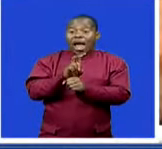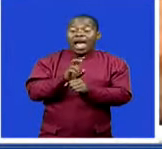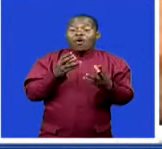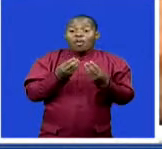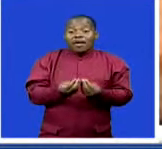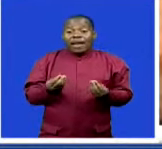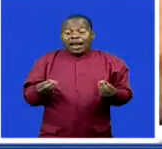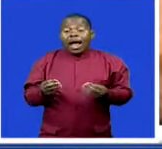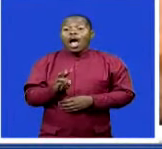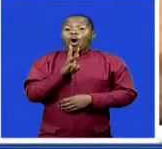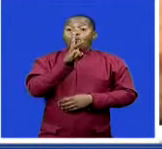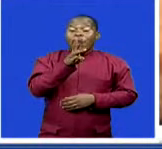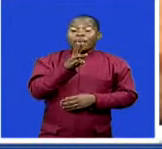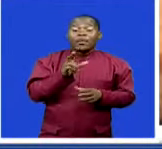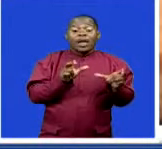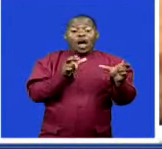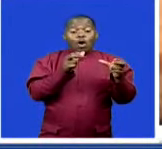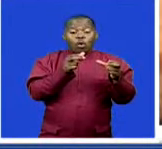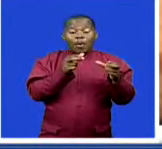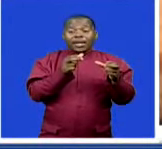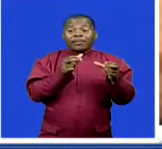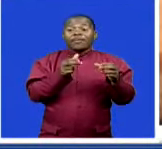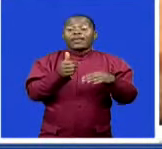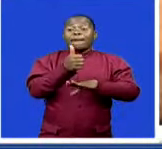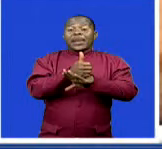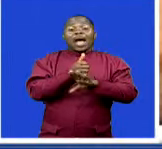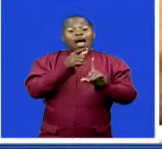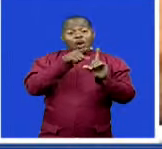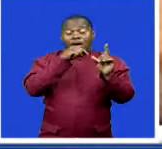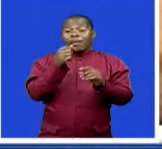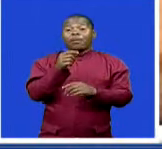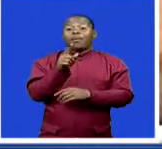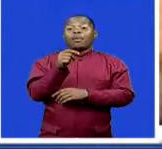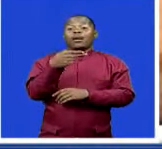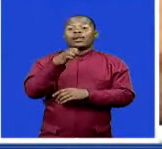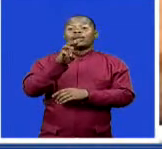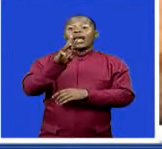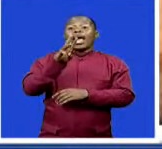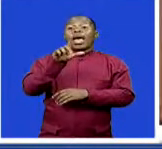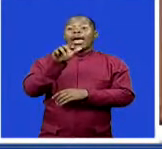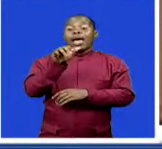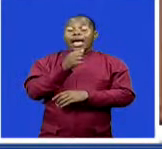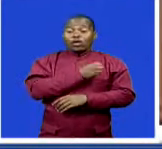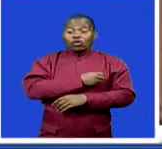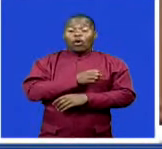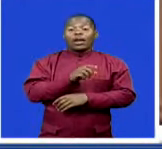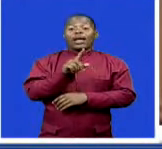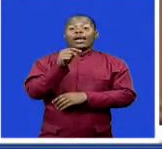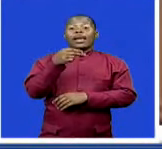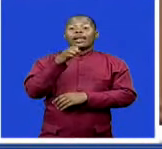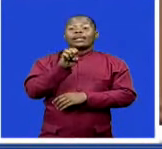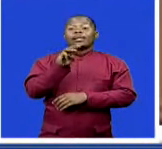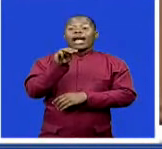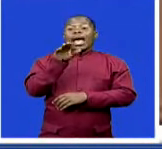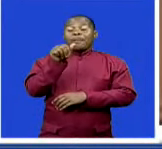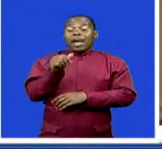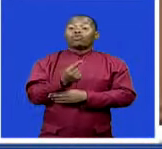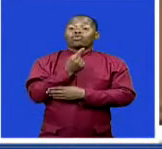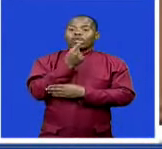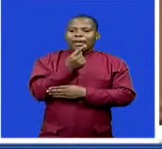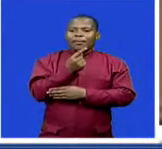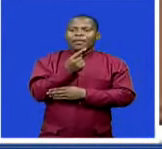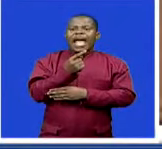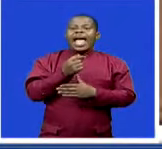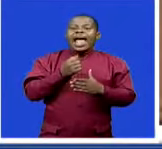The old kitchen at Ndondozi Primary School is now dilapidated as the roof and walls are falling apart.